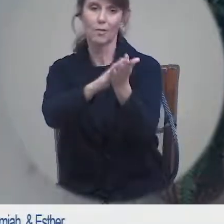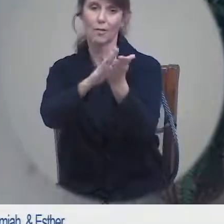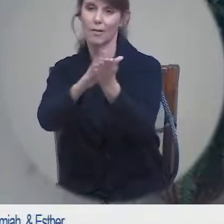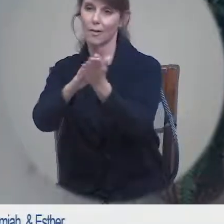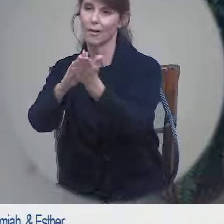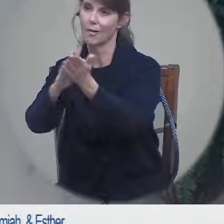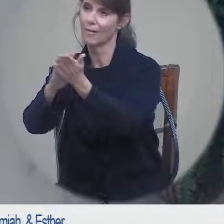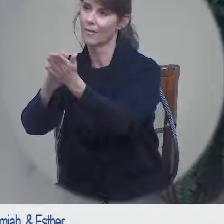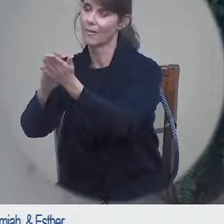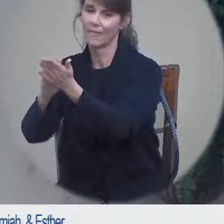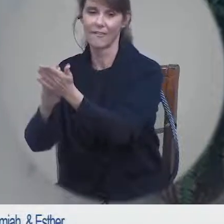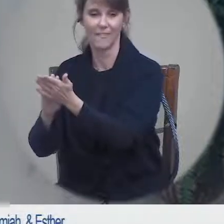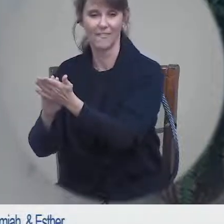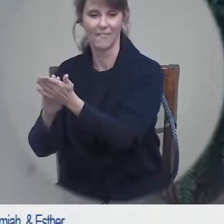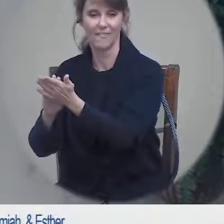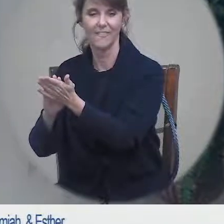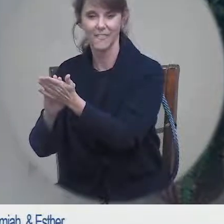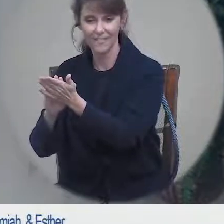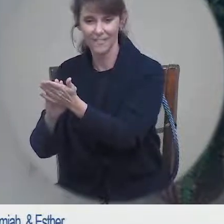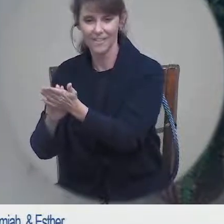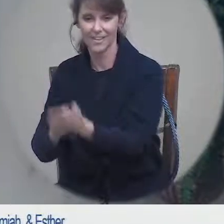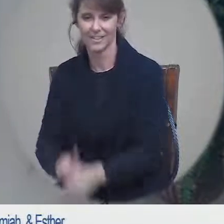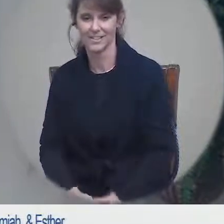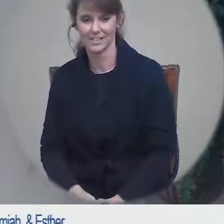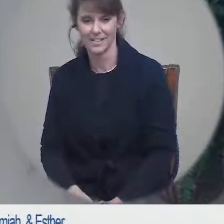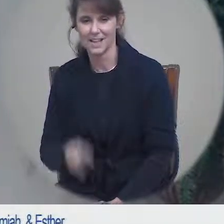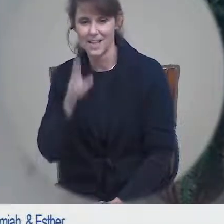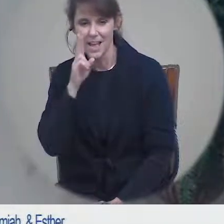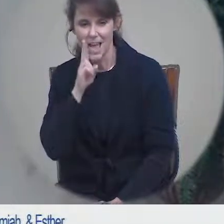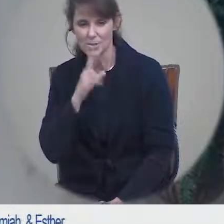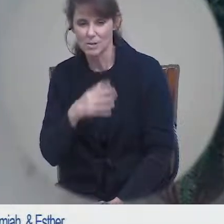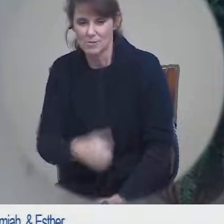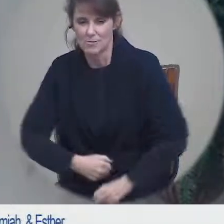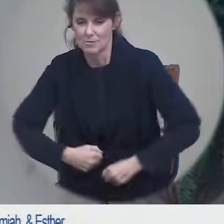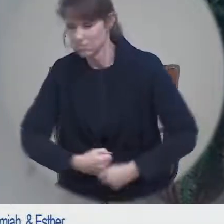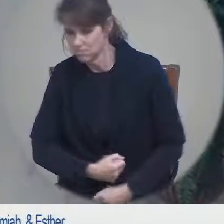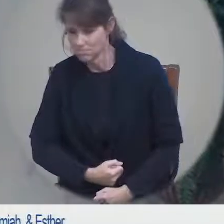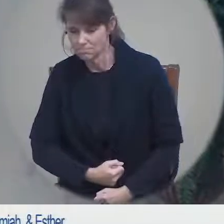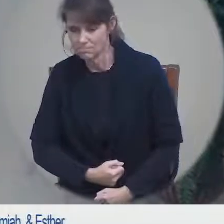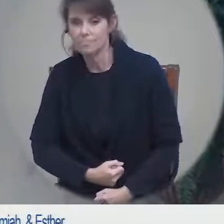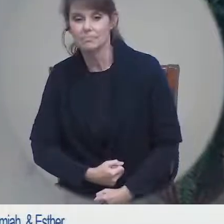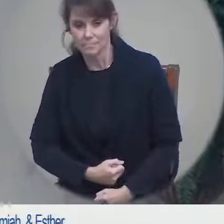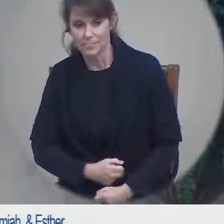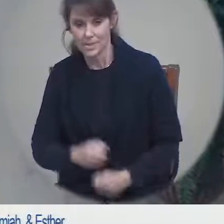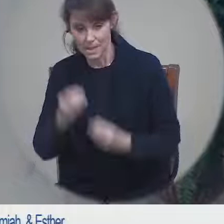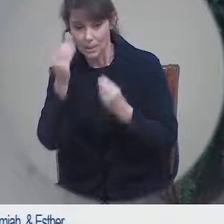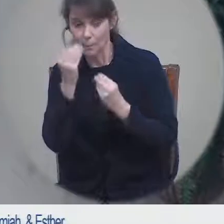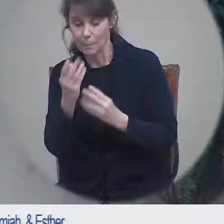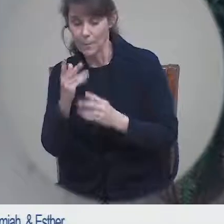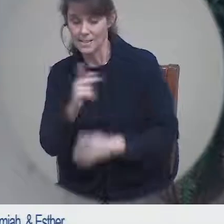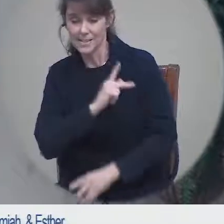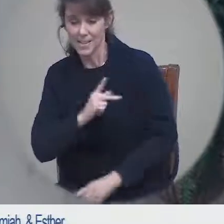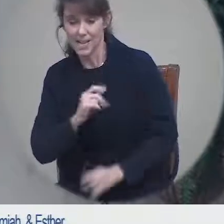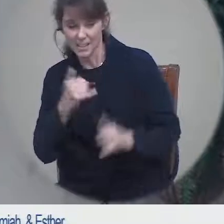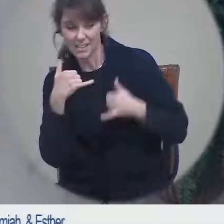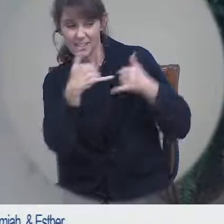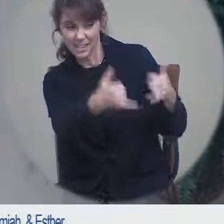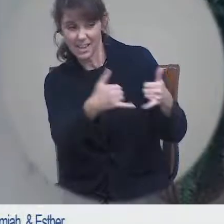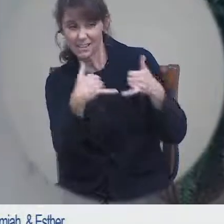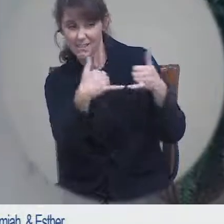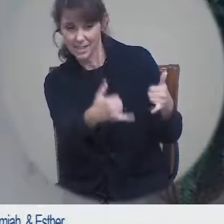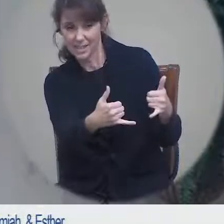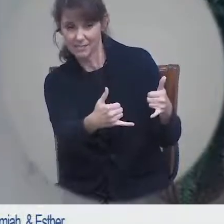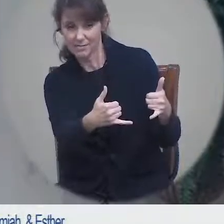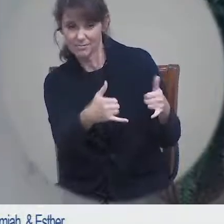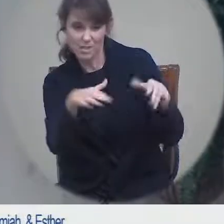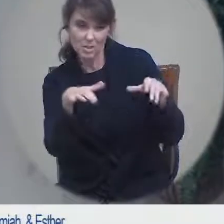Haman does the deed, then covers his head and goes to his house in mourning. And I want us to notice just